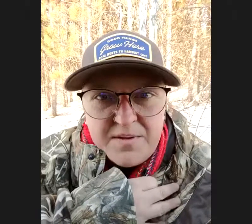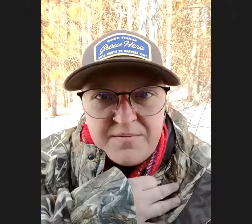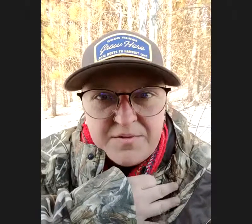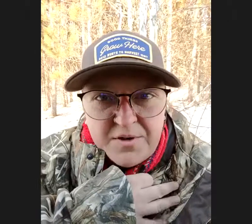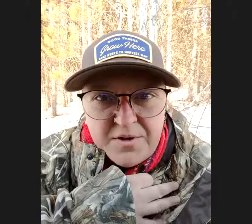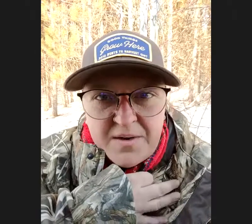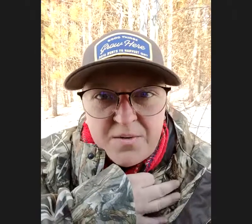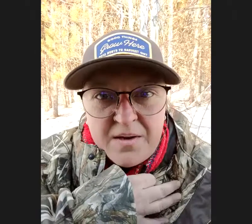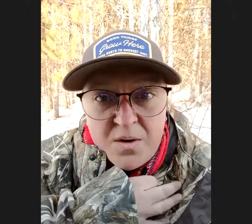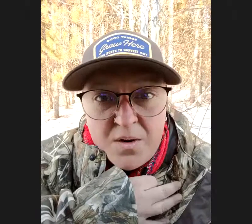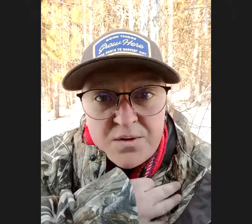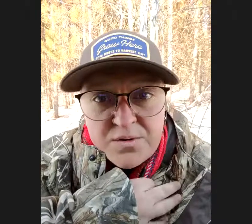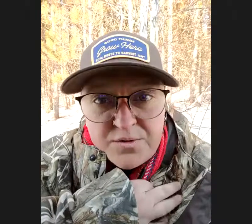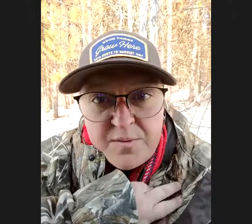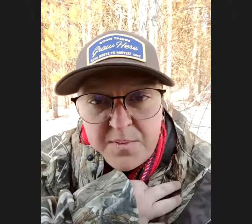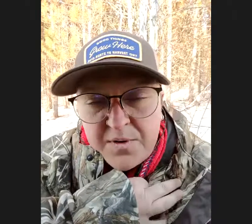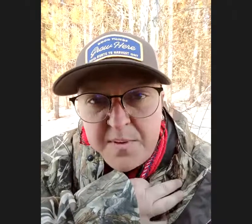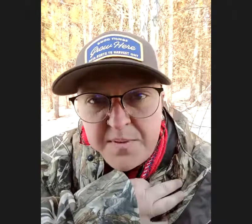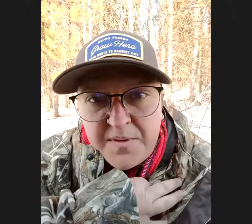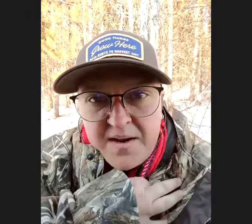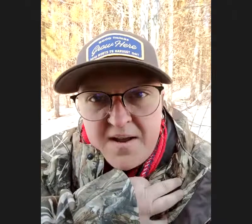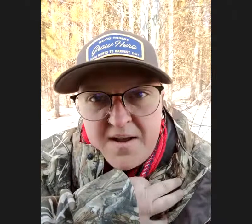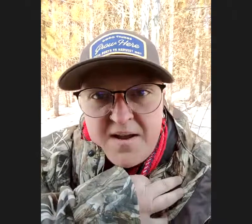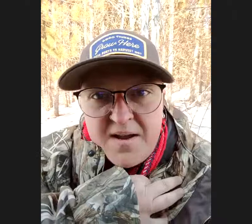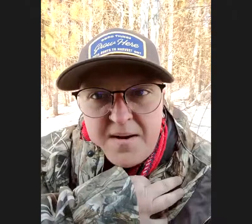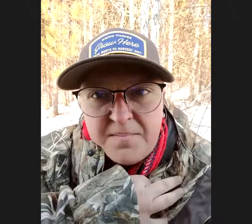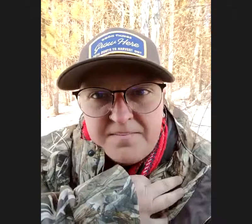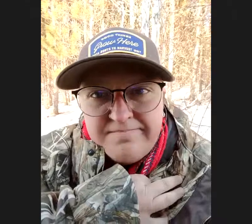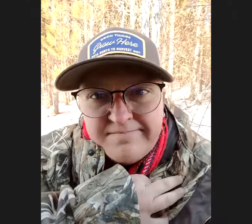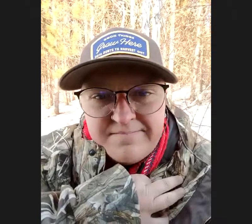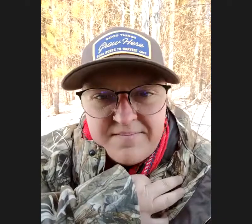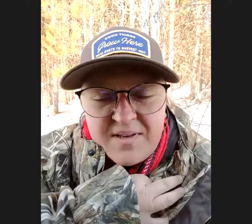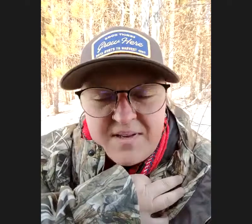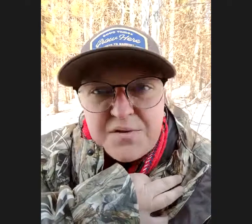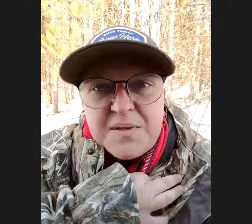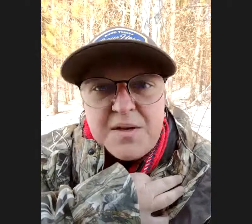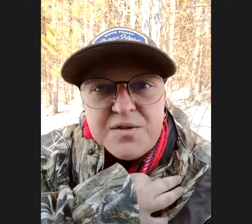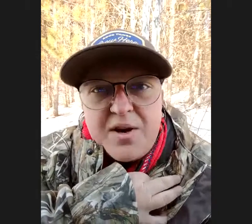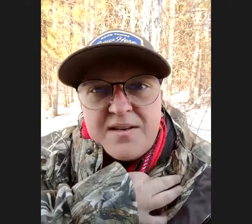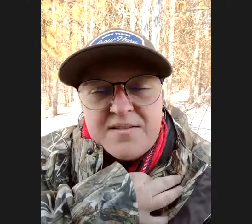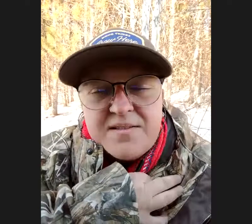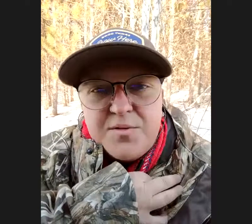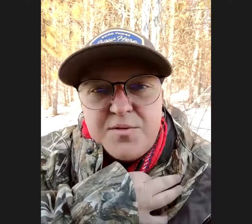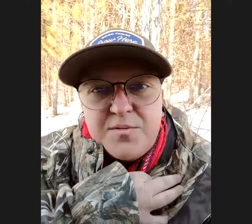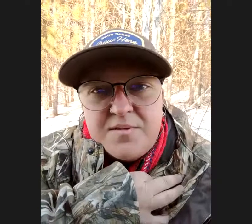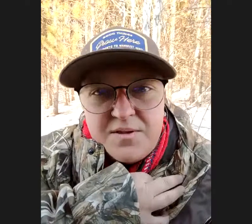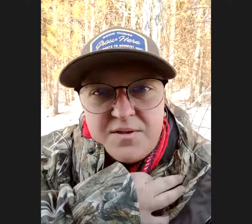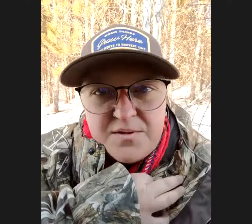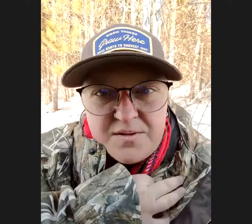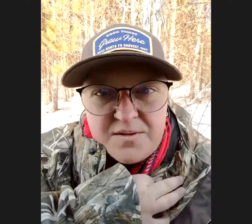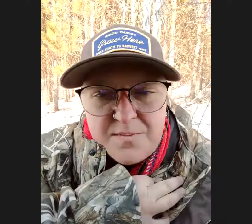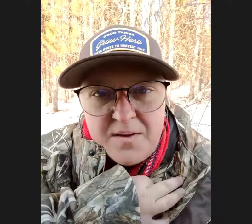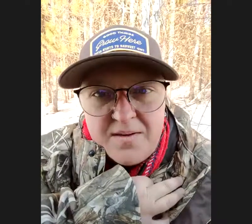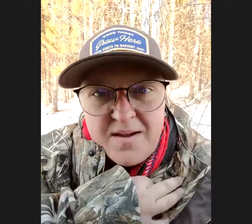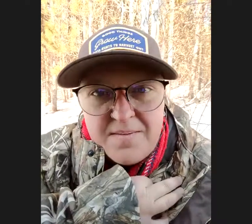that have used the term that I know. I also know straight people or people that consider themselves straight to use that